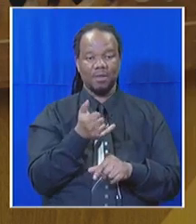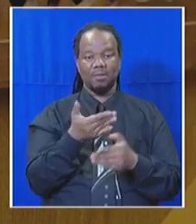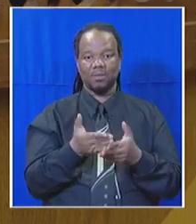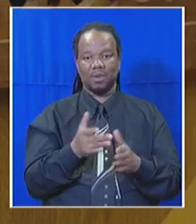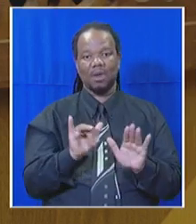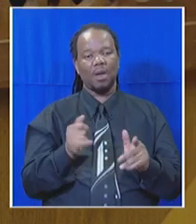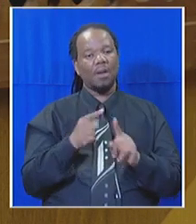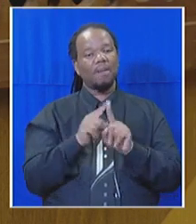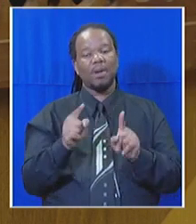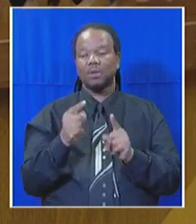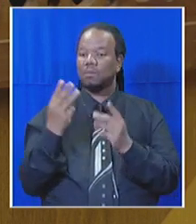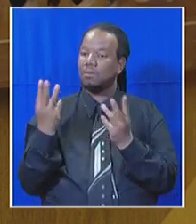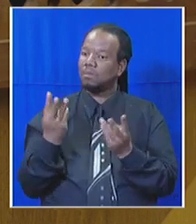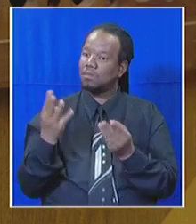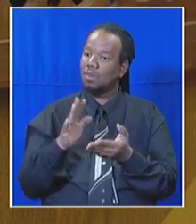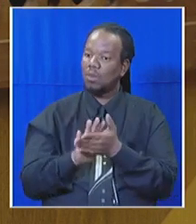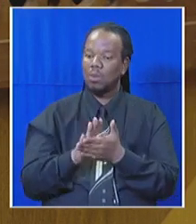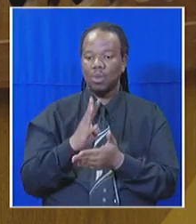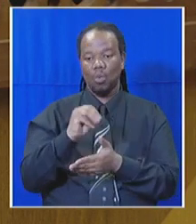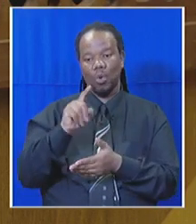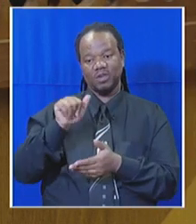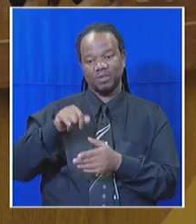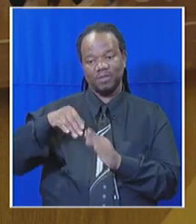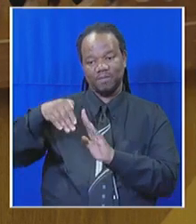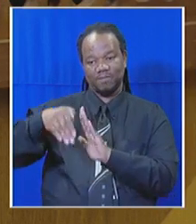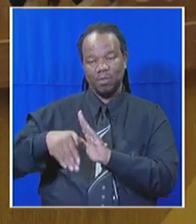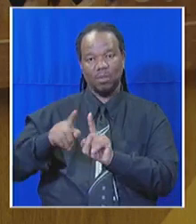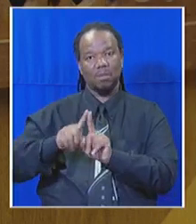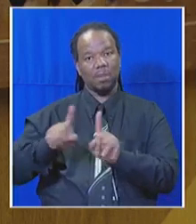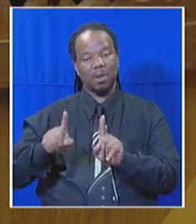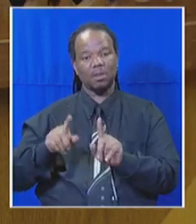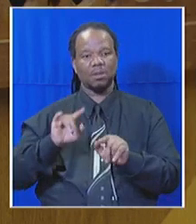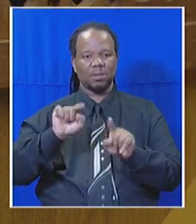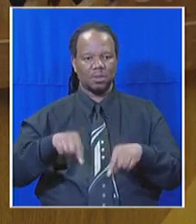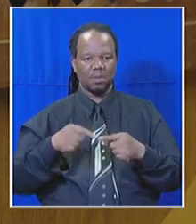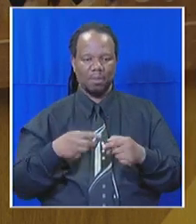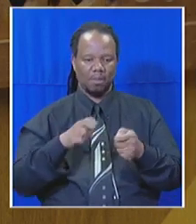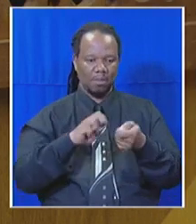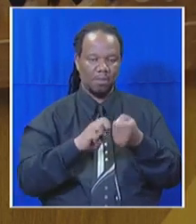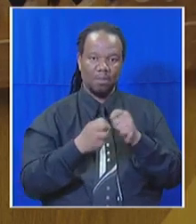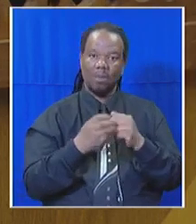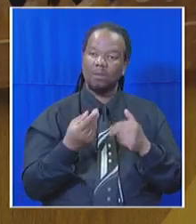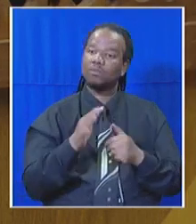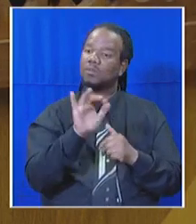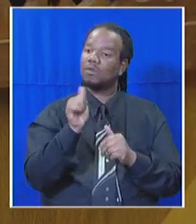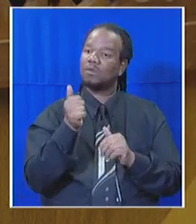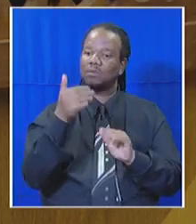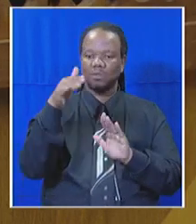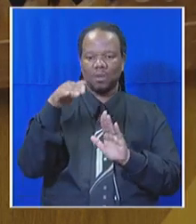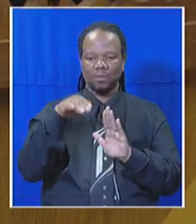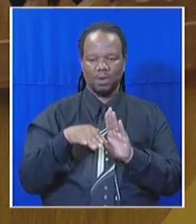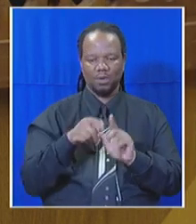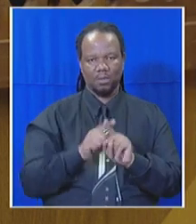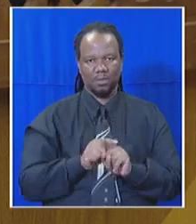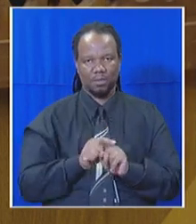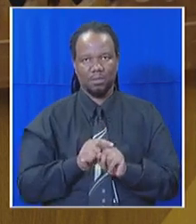public sector wage bill falls, this country faces a very, very real prospect of a credit downgrade. Secondly, the broader measure of